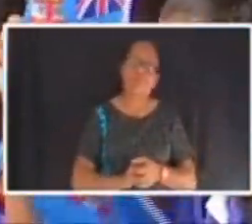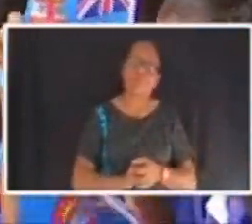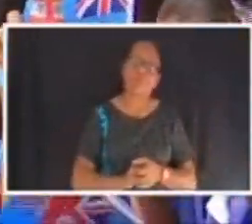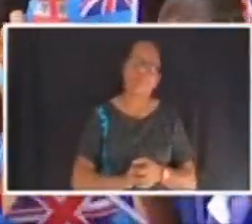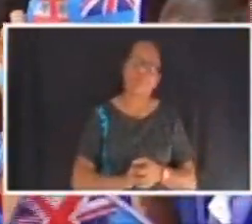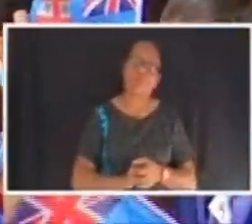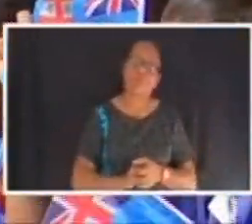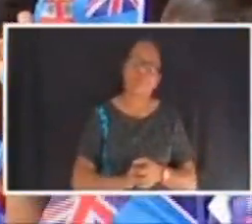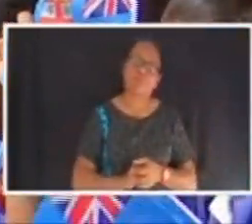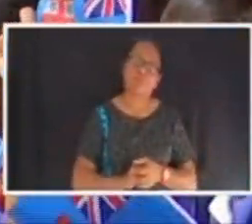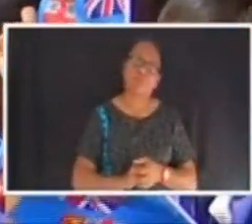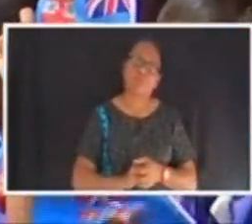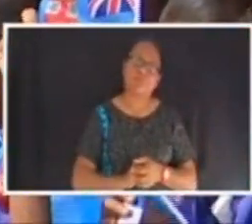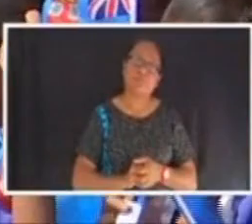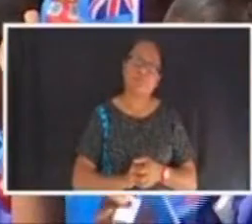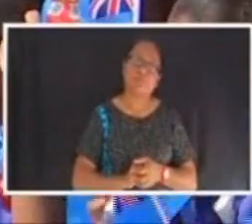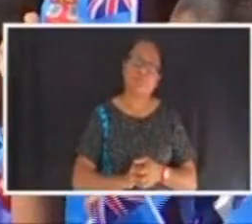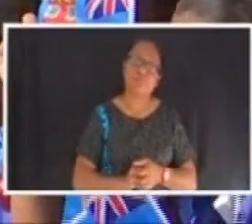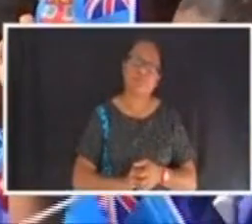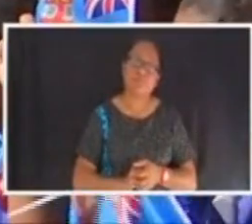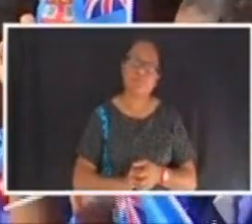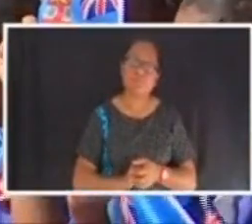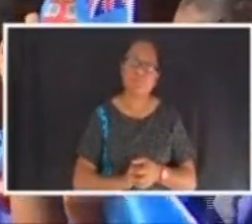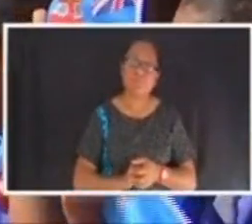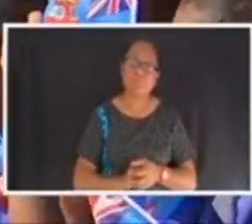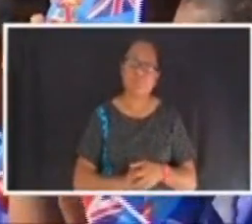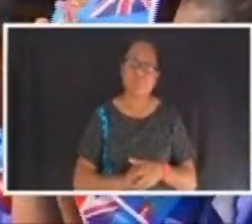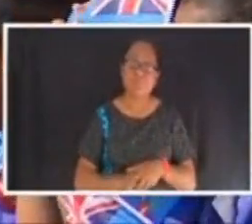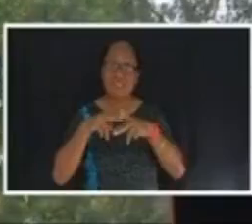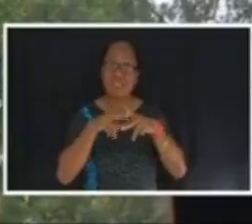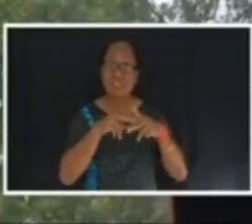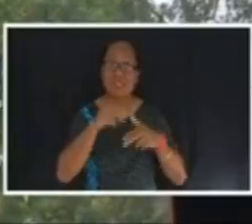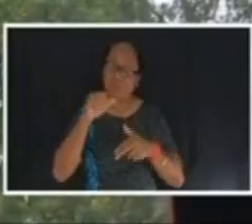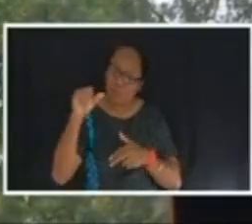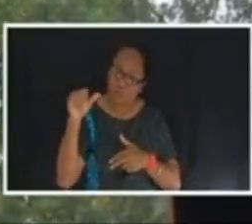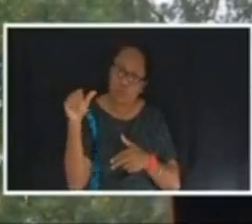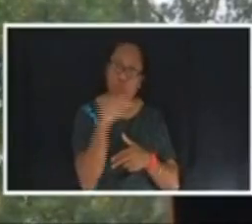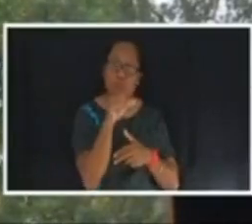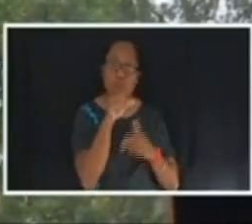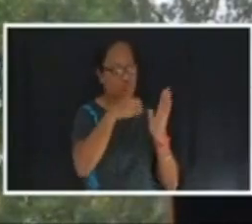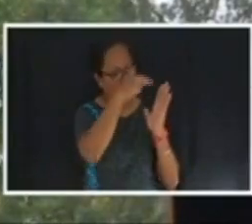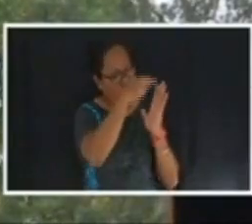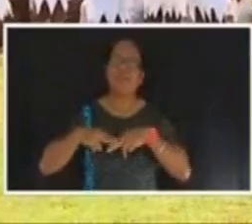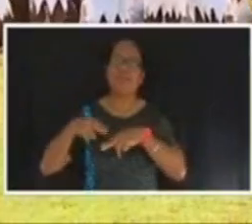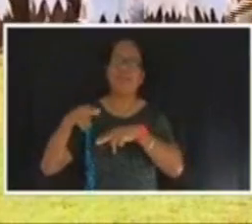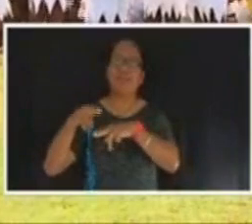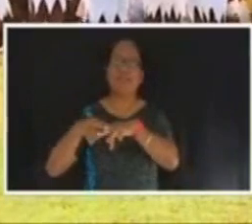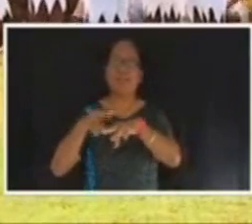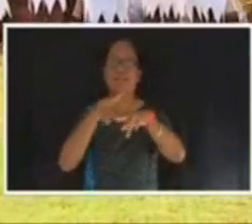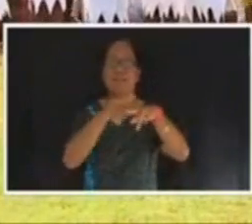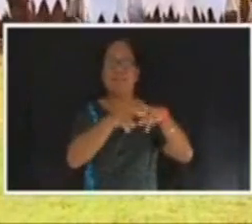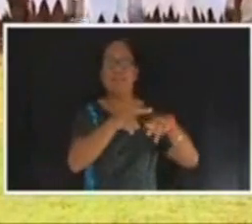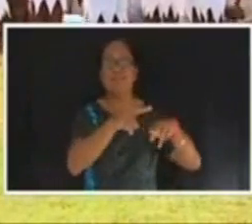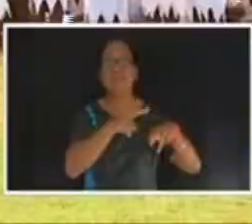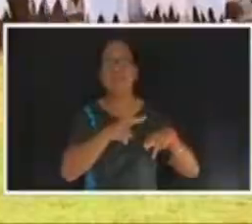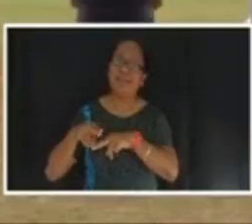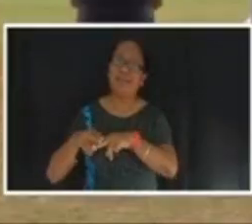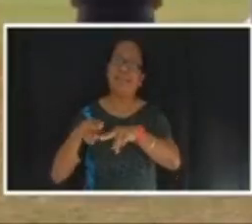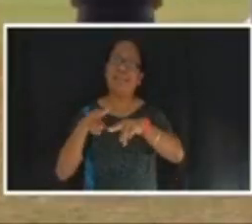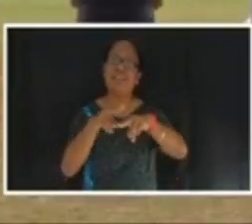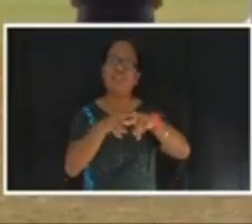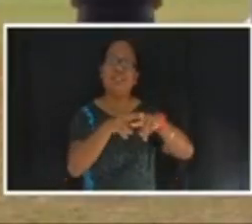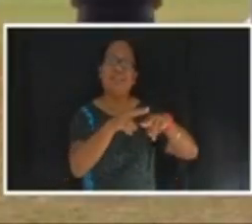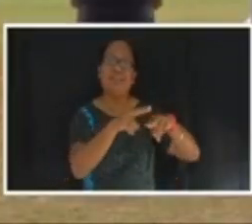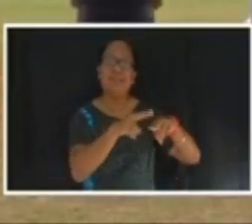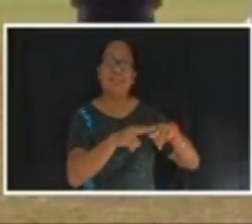patriotic Fijians and good citizens of our country, we should refer to this document as a good thing. President Major General